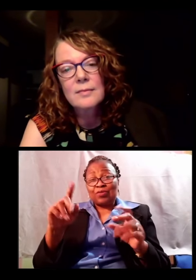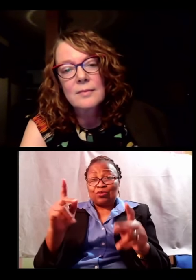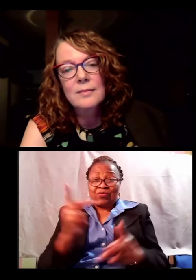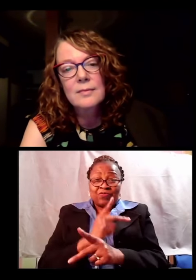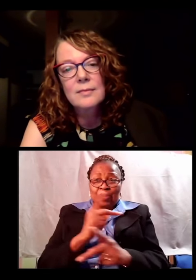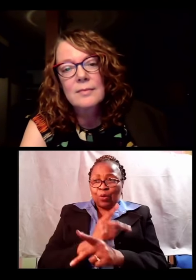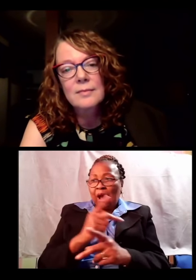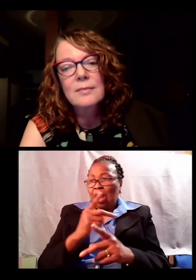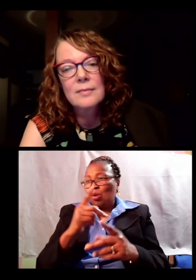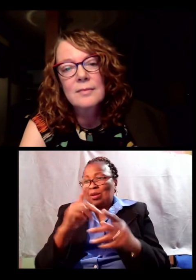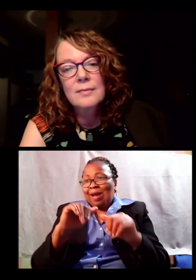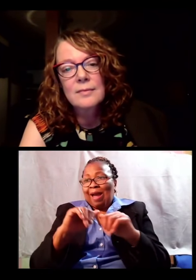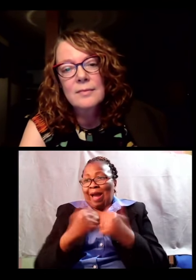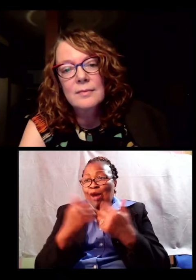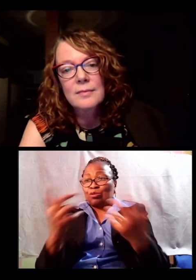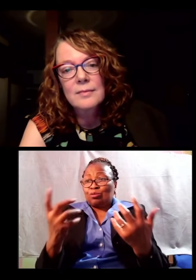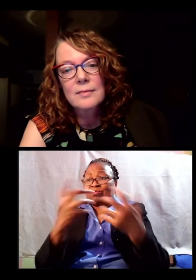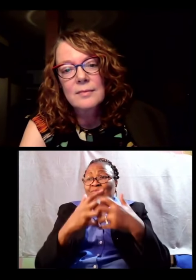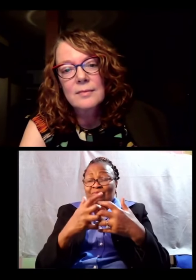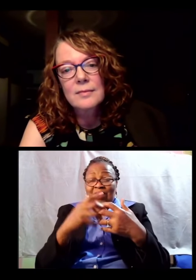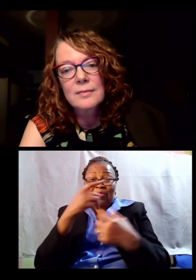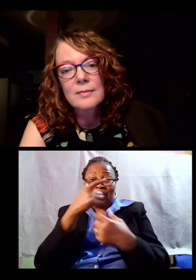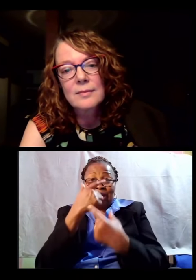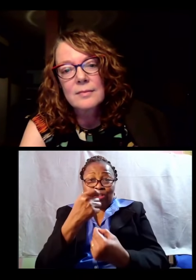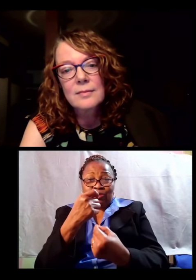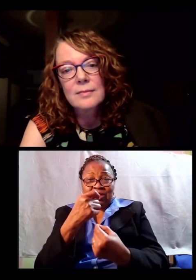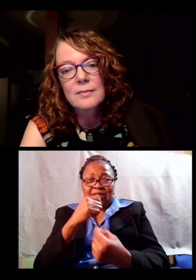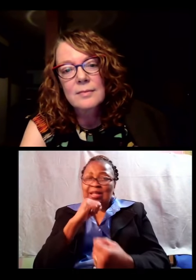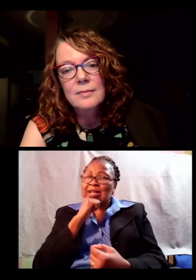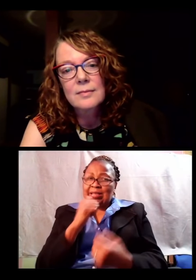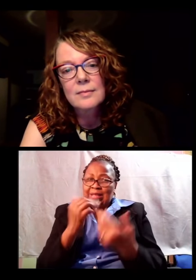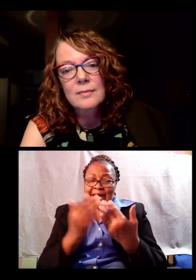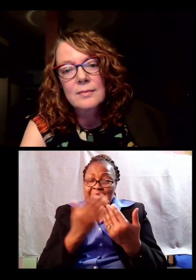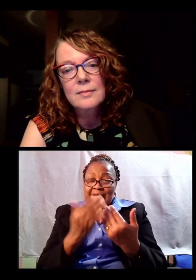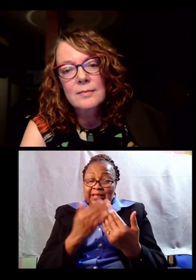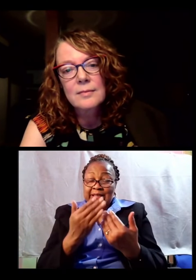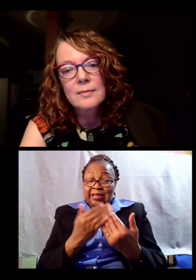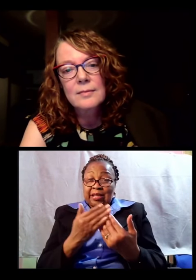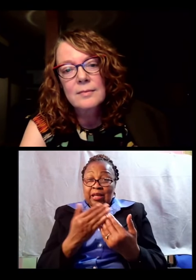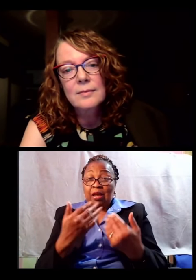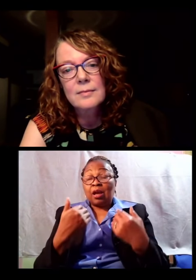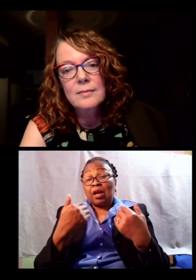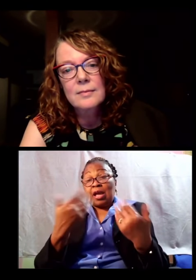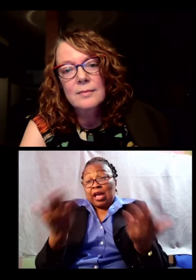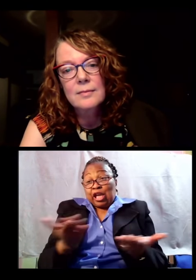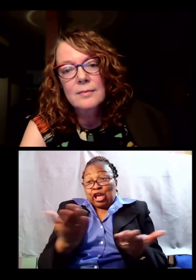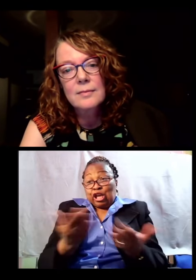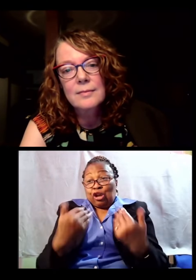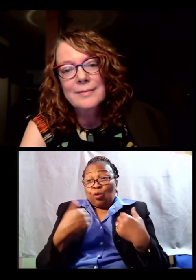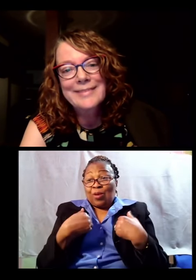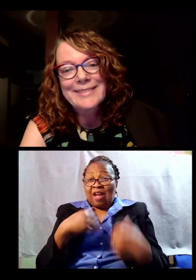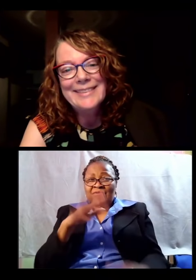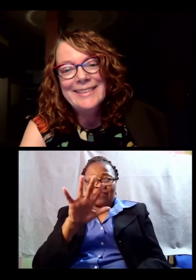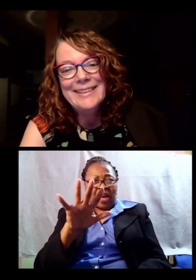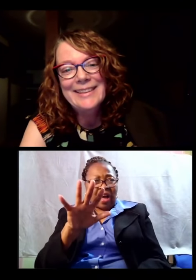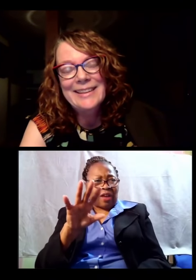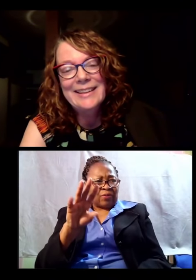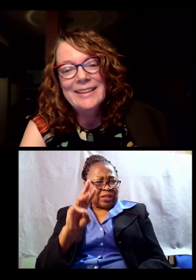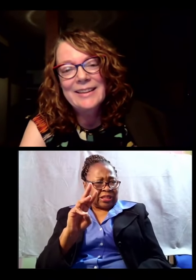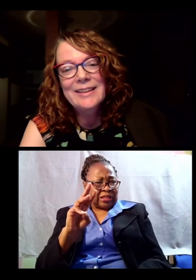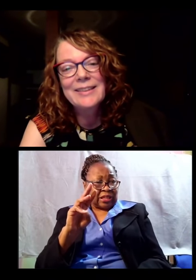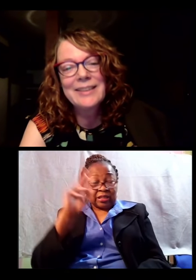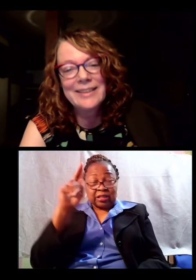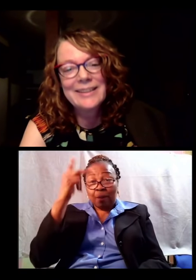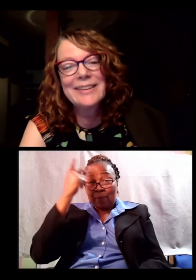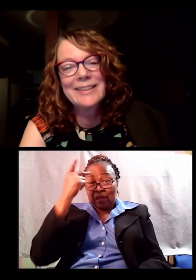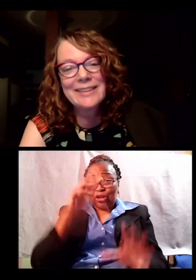interests. So that's not easy. We've got five or six political parties. I forget actually how many. So we